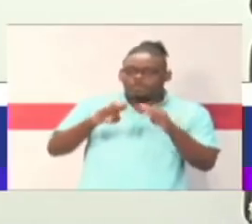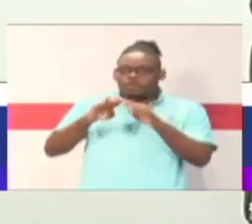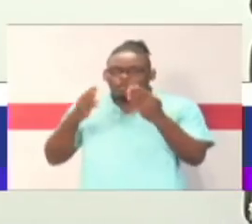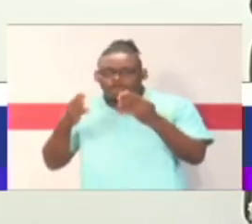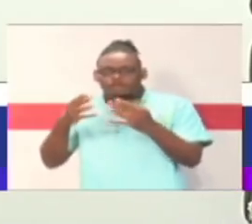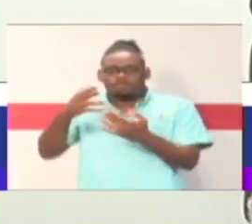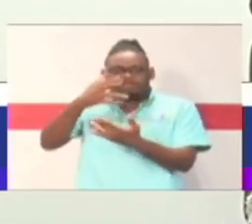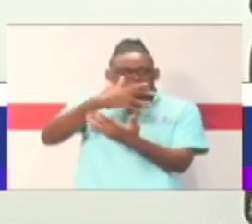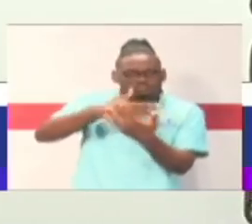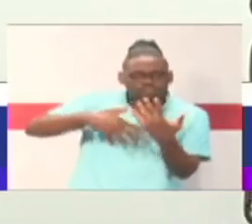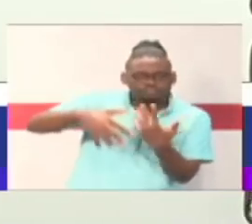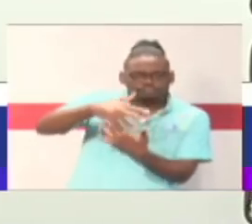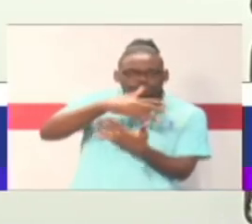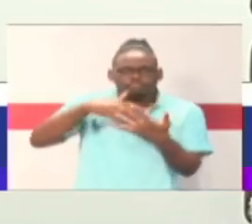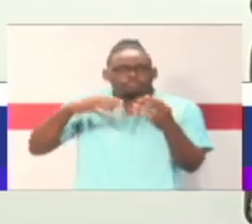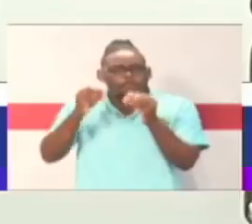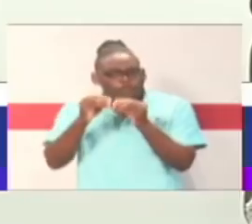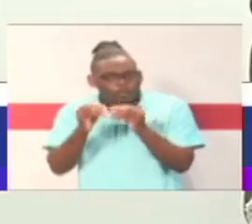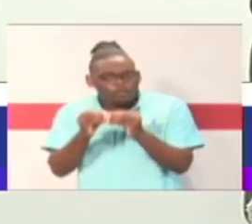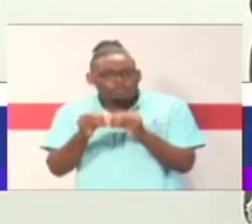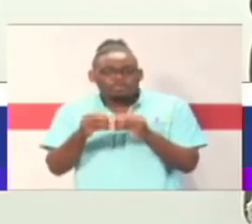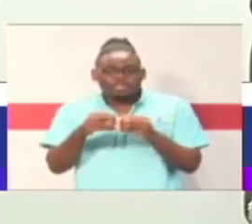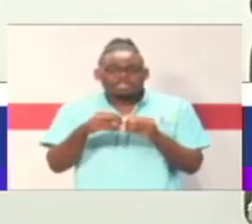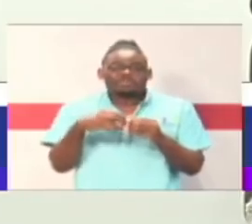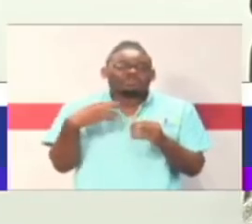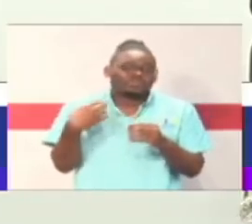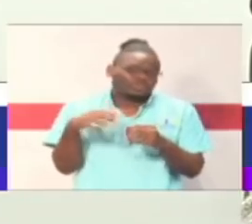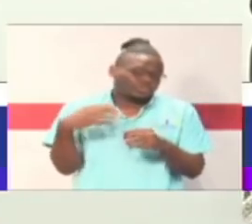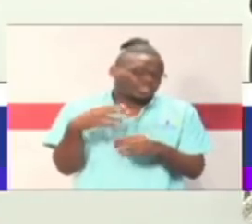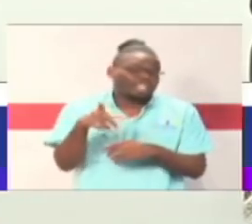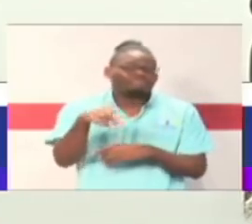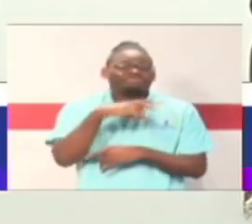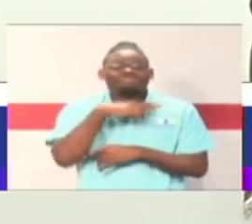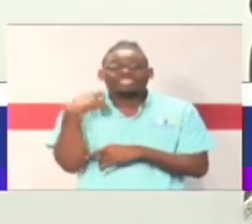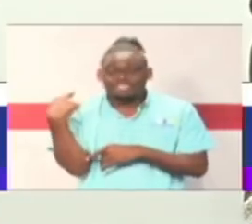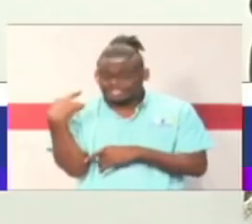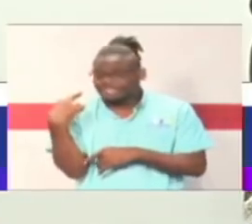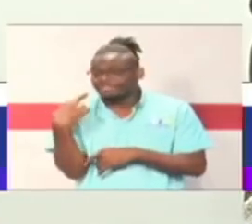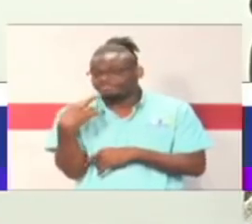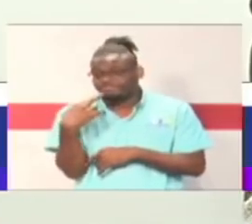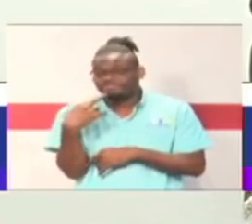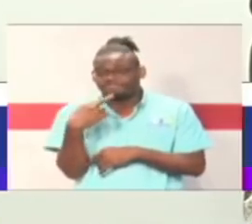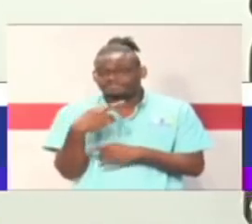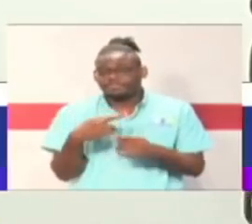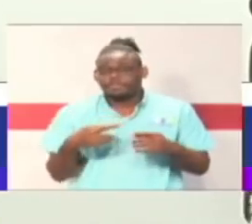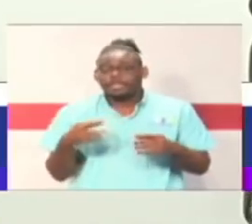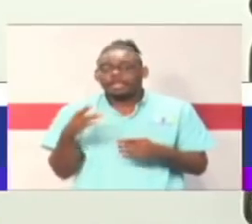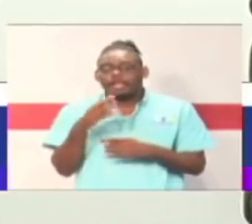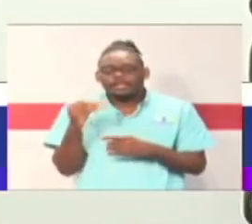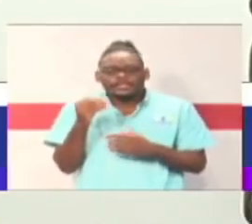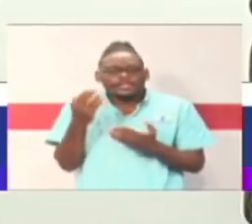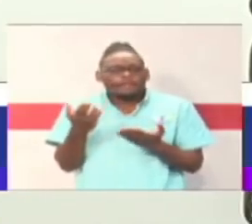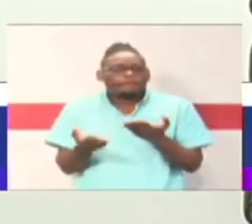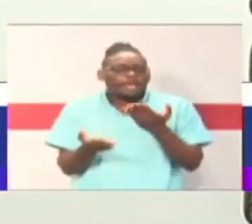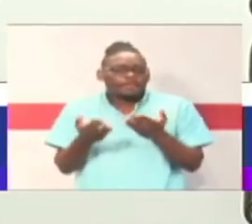factor for persons being at risk or being exposed to COVID-19. We look at the presence of variants, and of